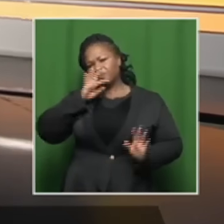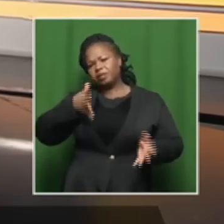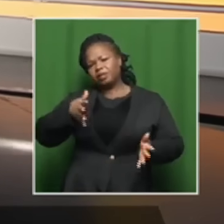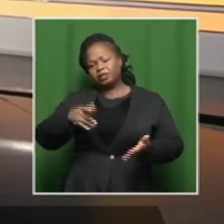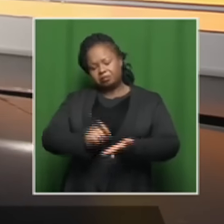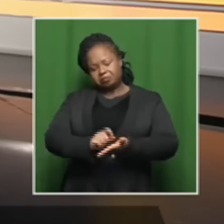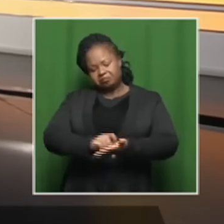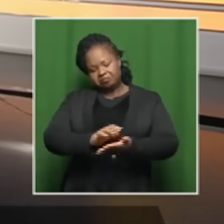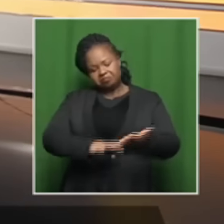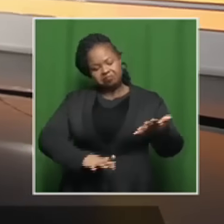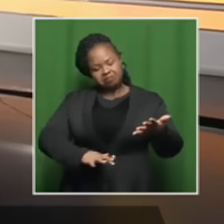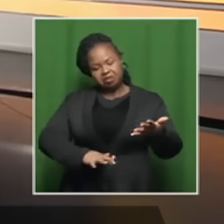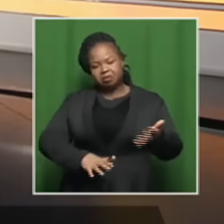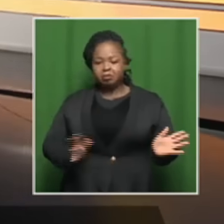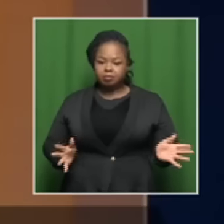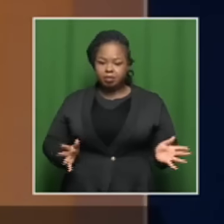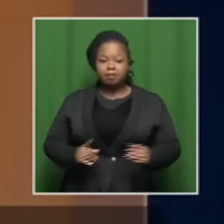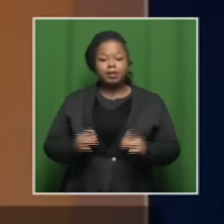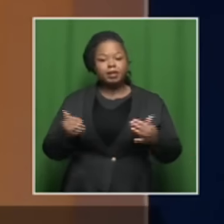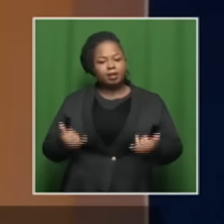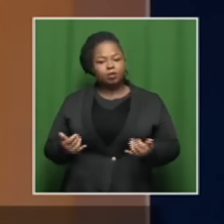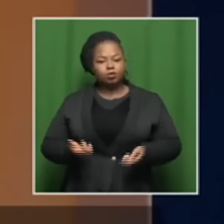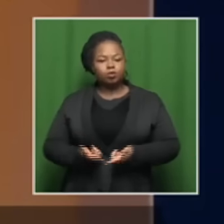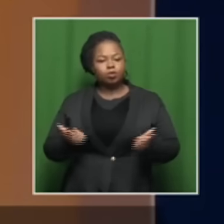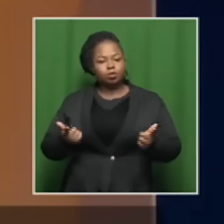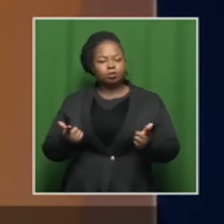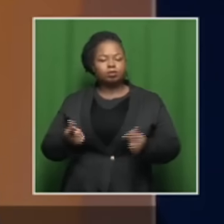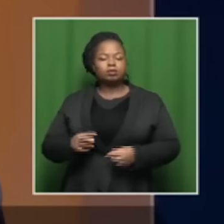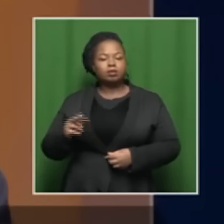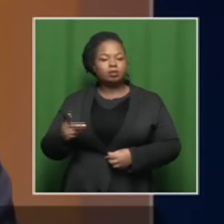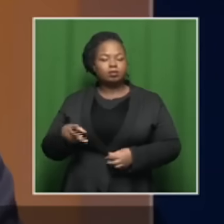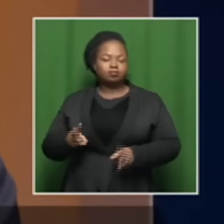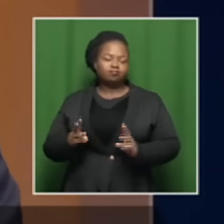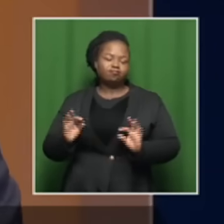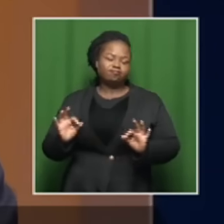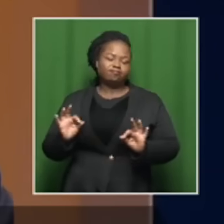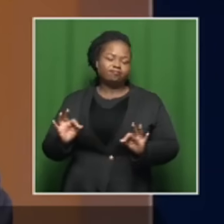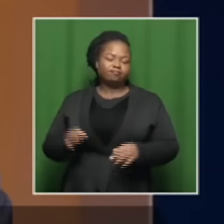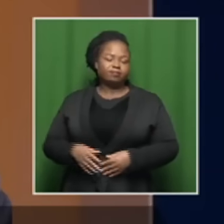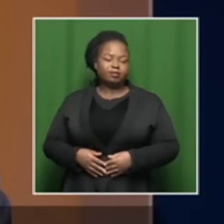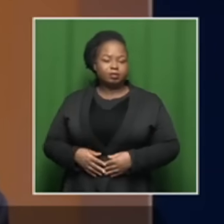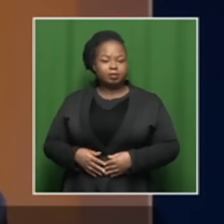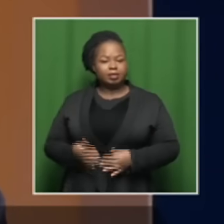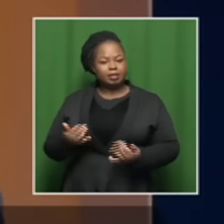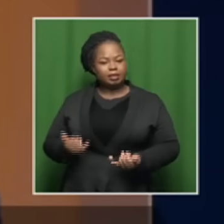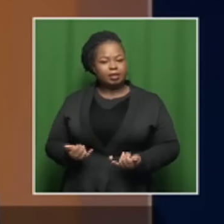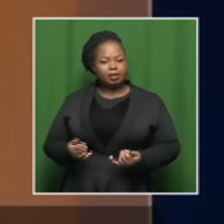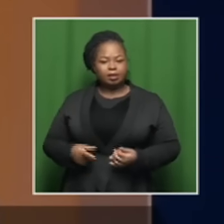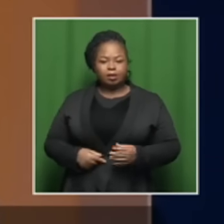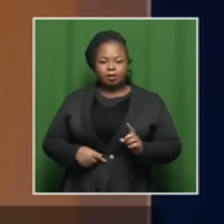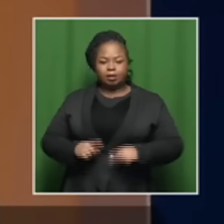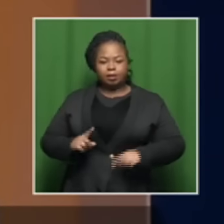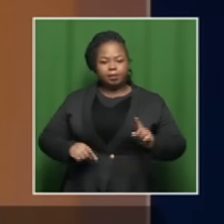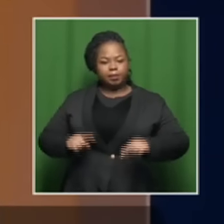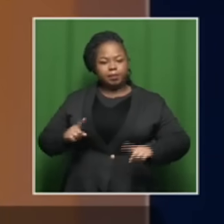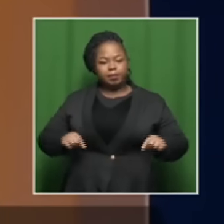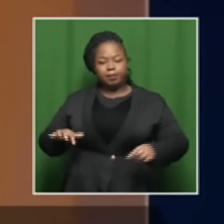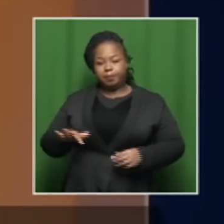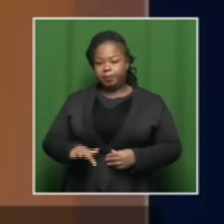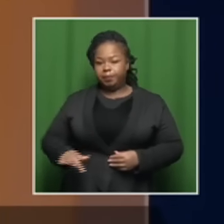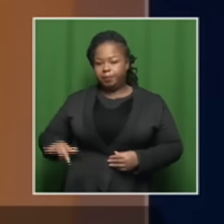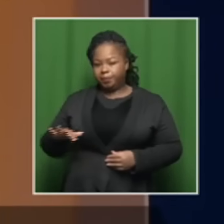scripted and the newsreader read it. So launching those careers was amazing. And now when I go to different